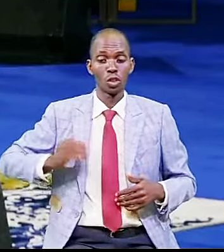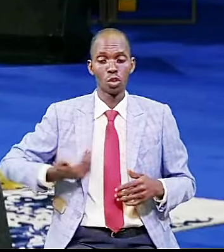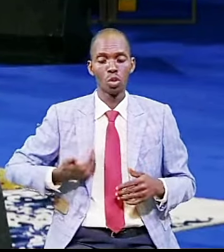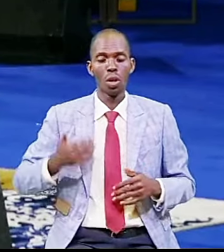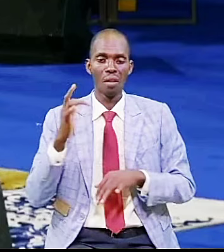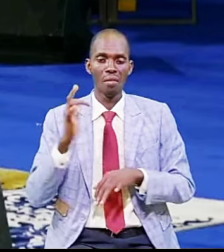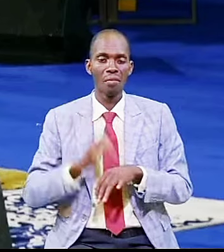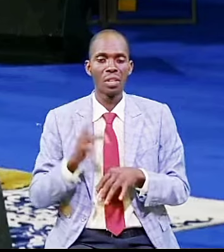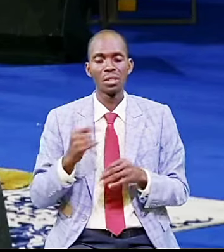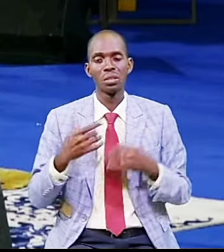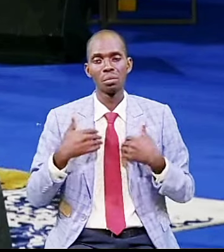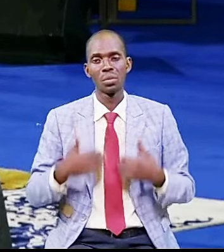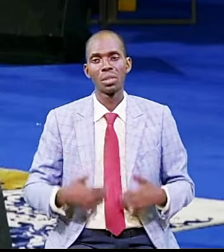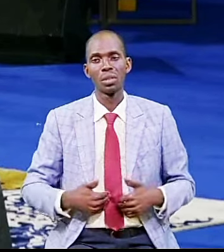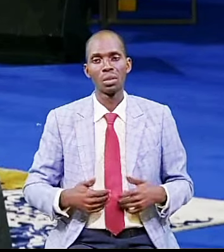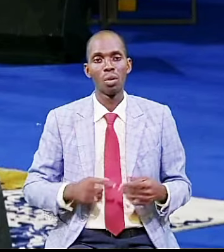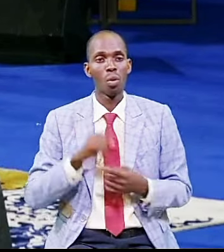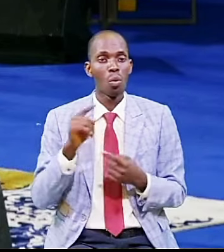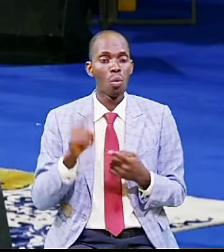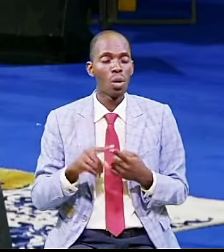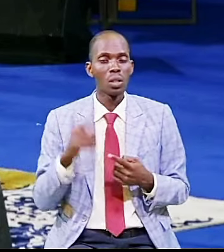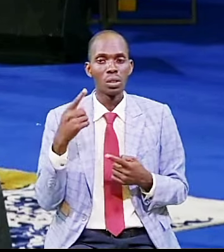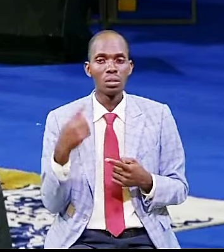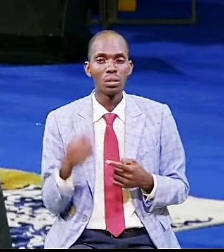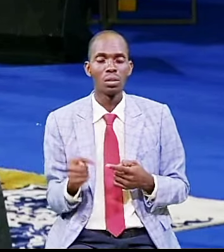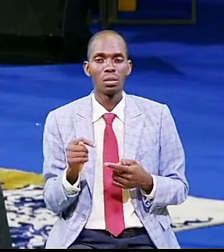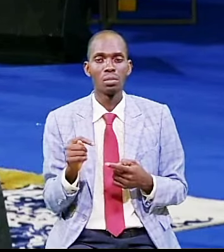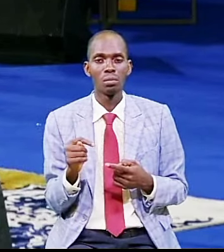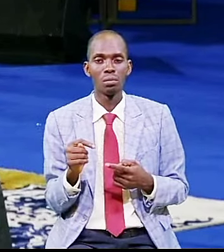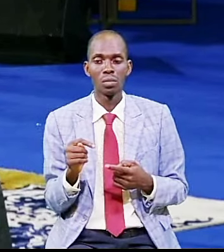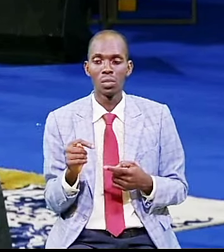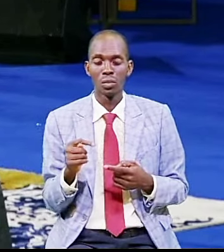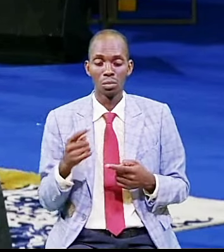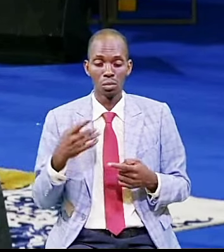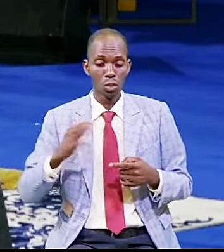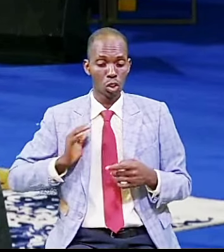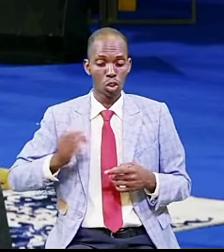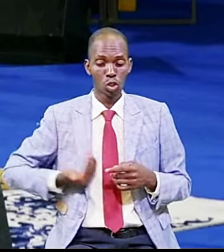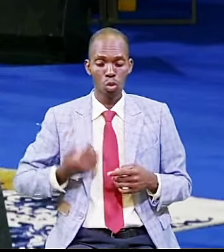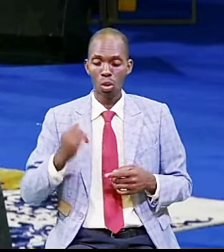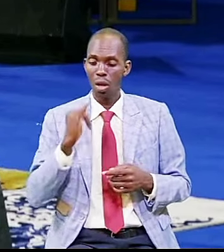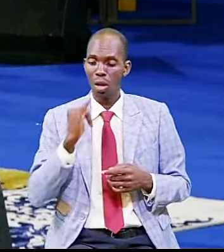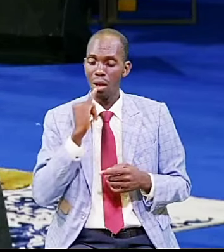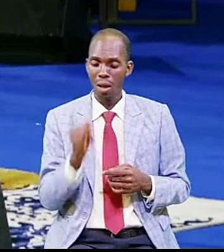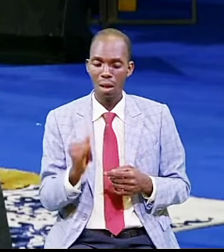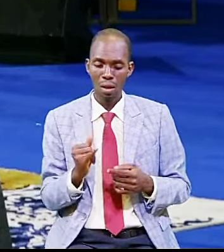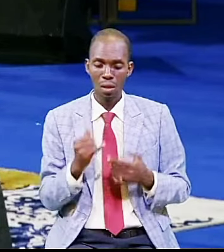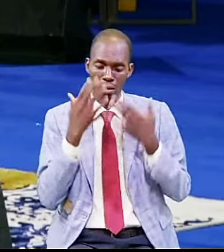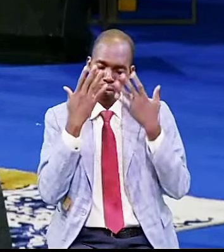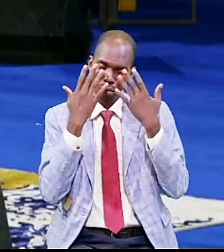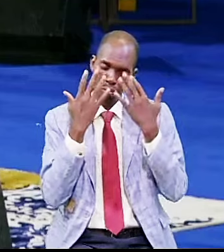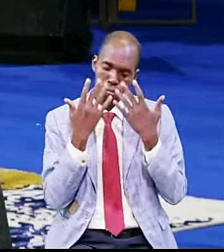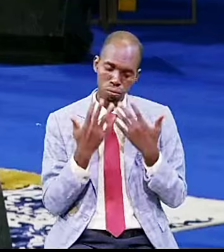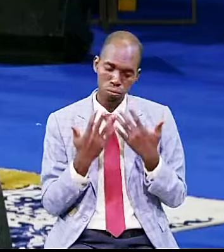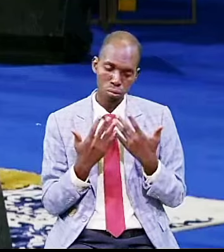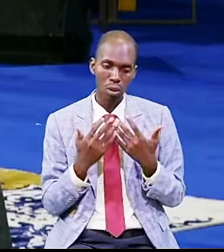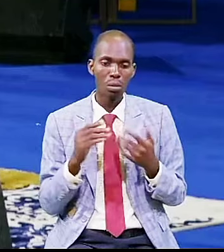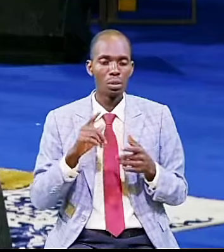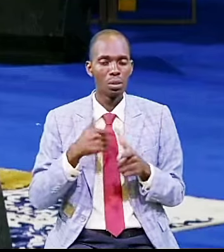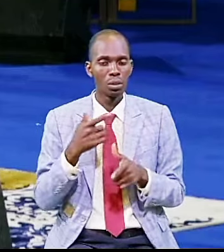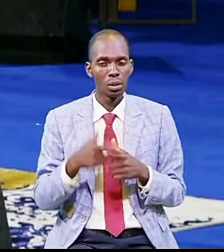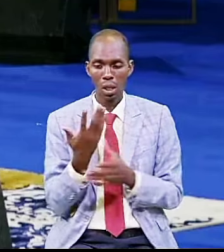the soul is sad, the hand is weak. When the mind is